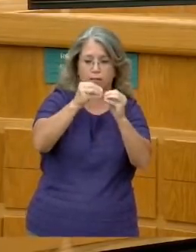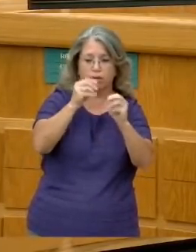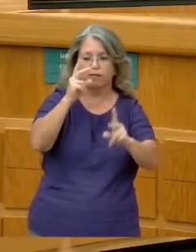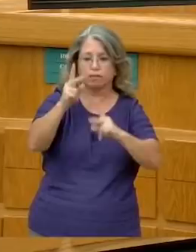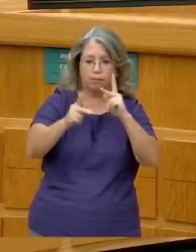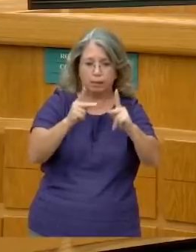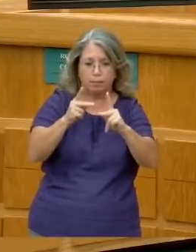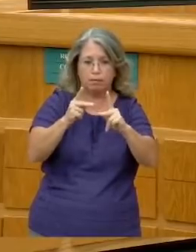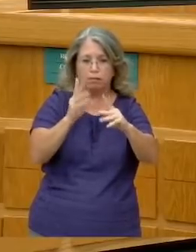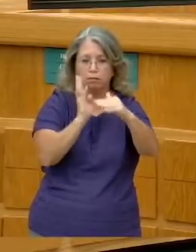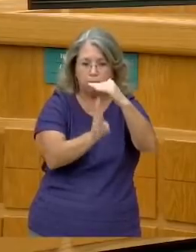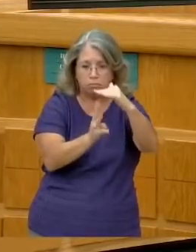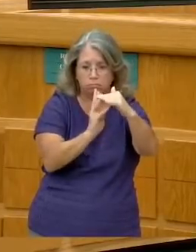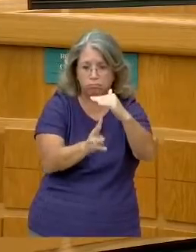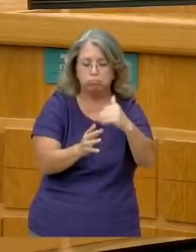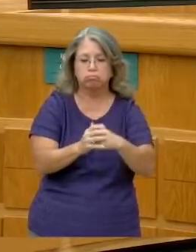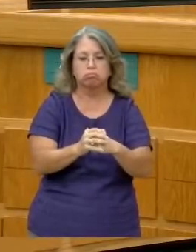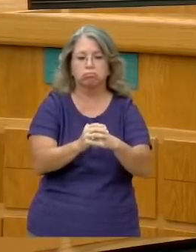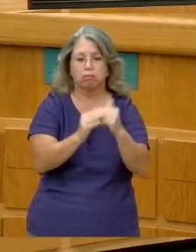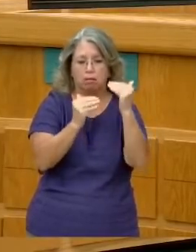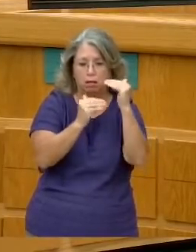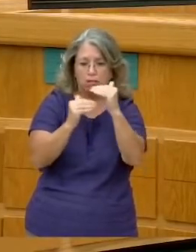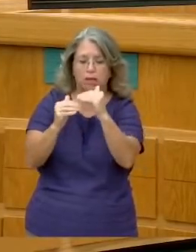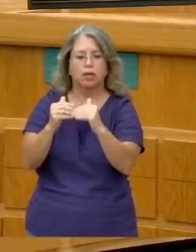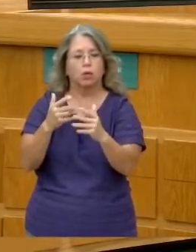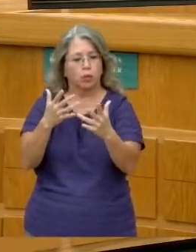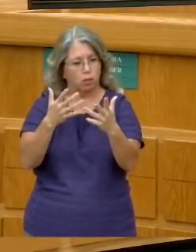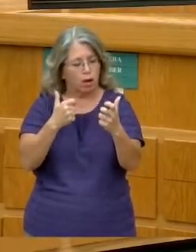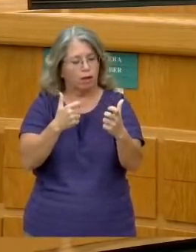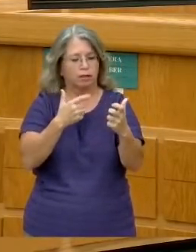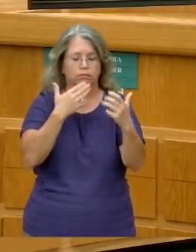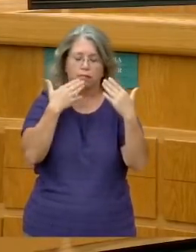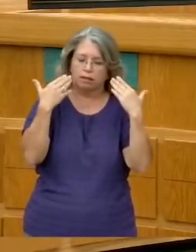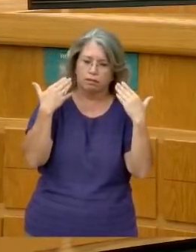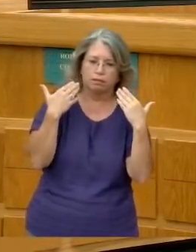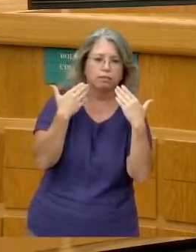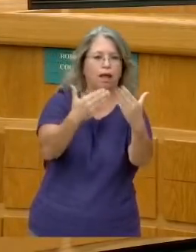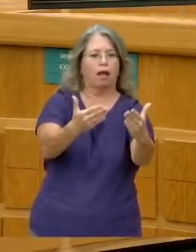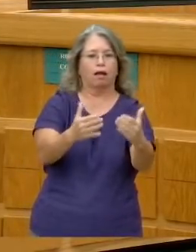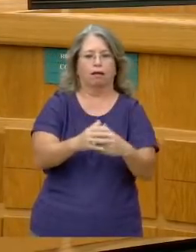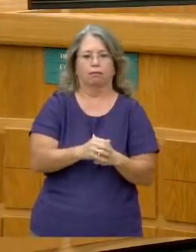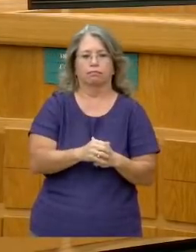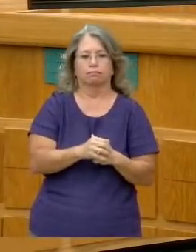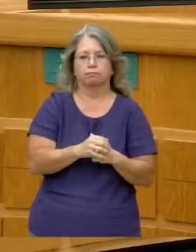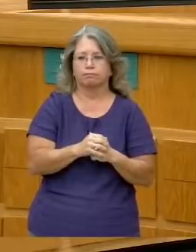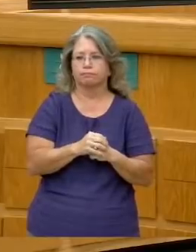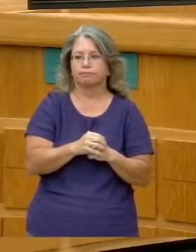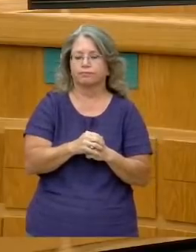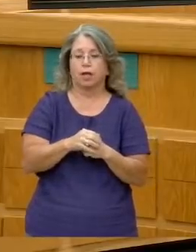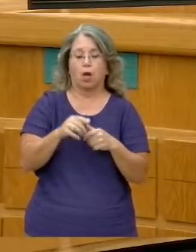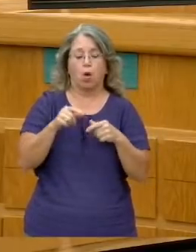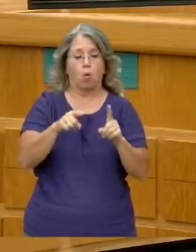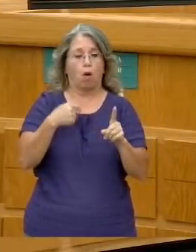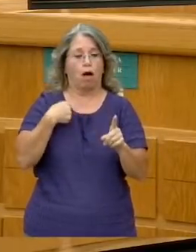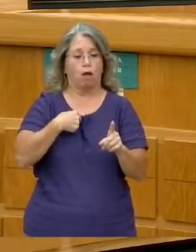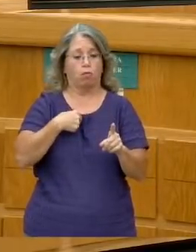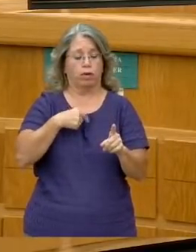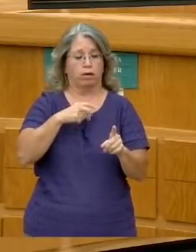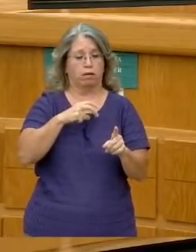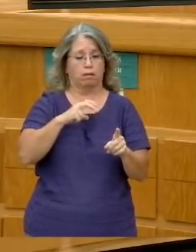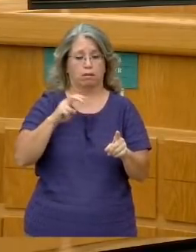facilities, we want to give them an attaboy and tell them thank you. And while we're making our